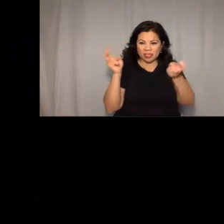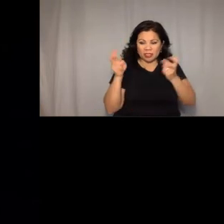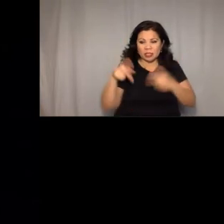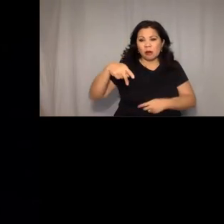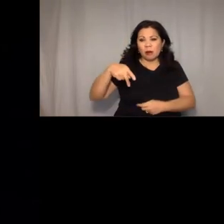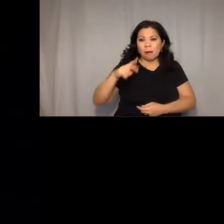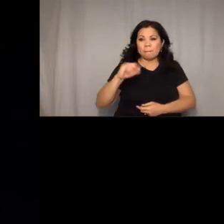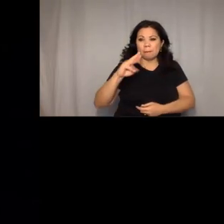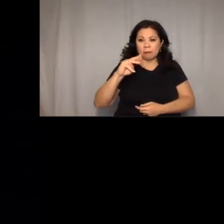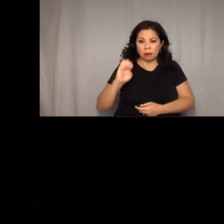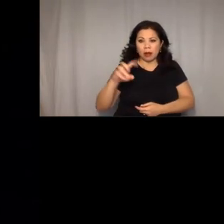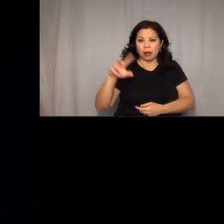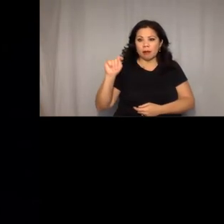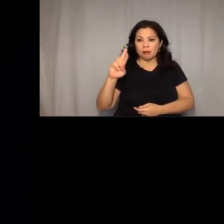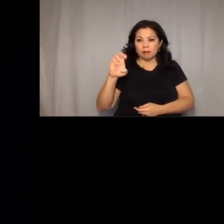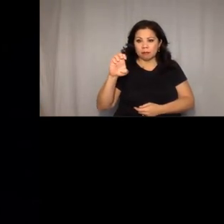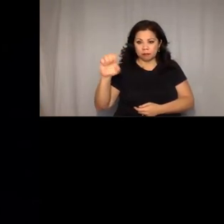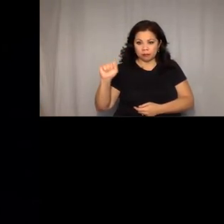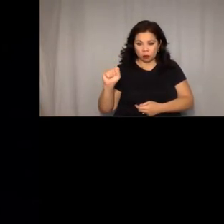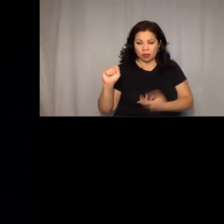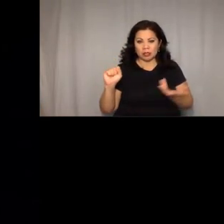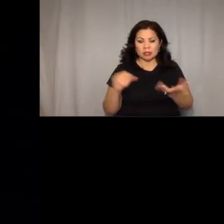trees, factor trees, prime trees,